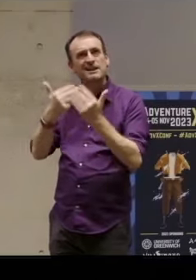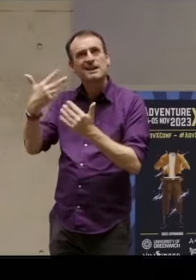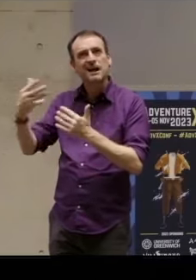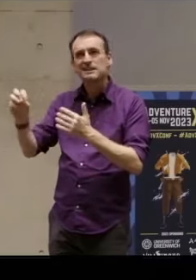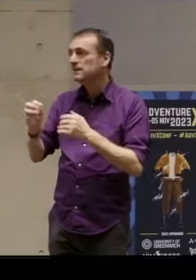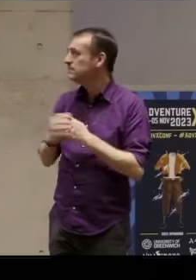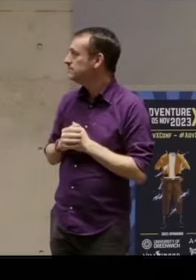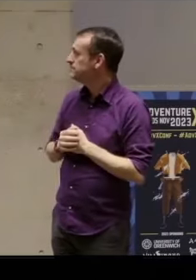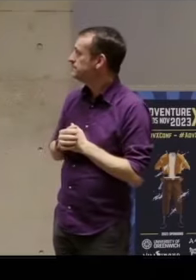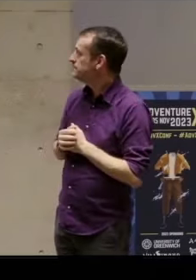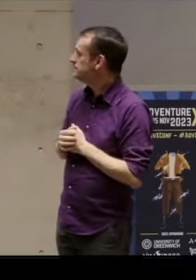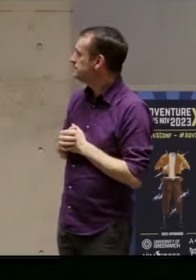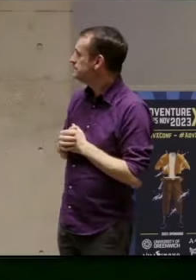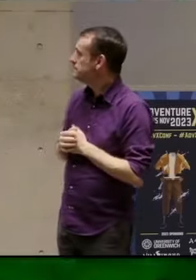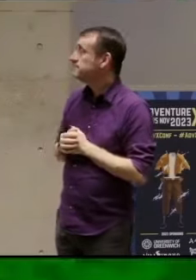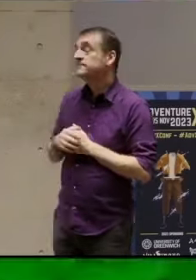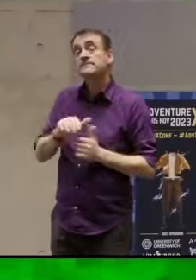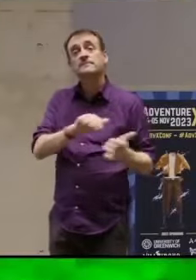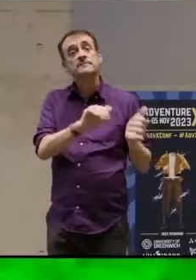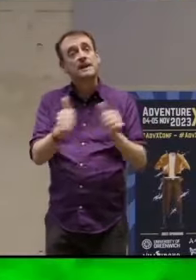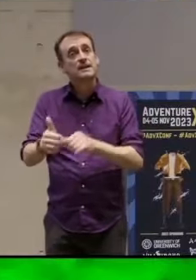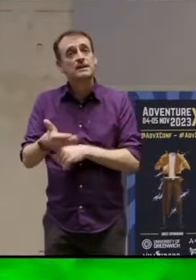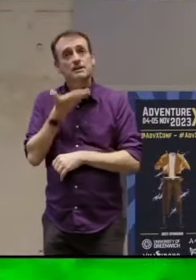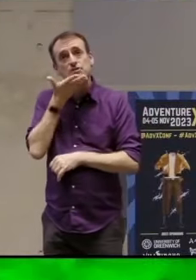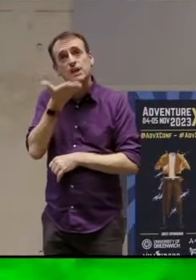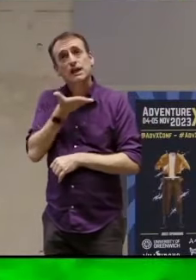And we continue with Czechia.